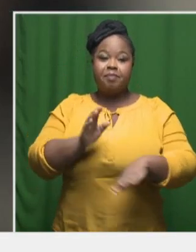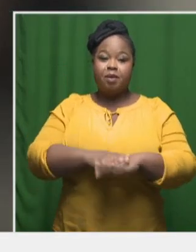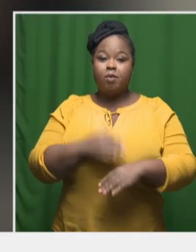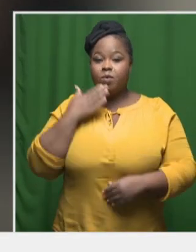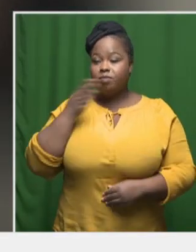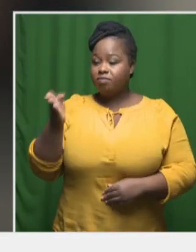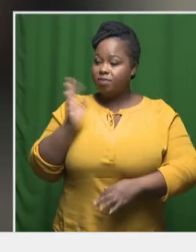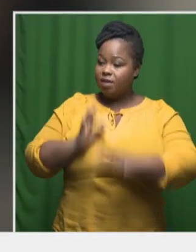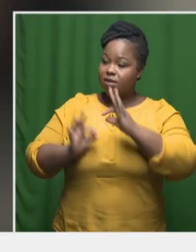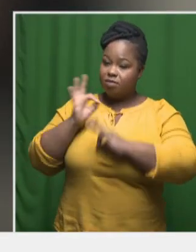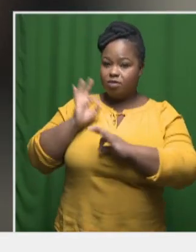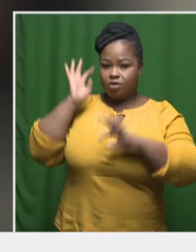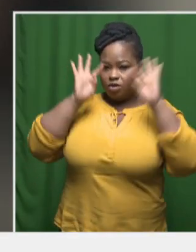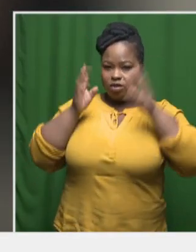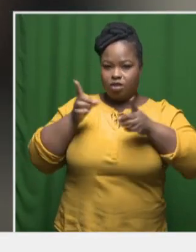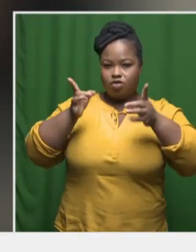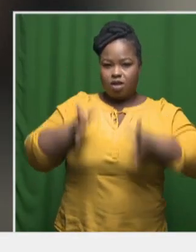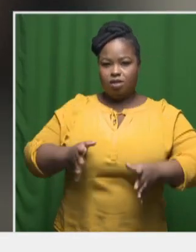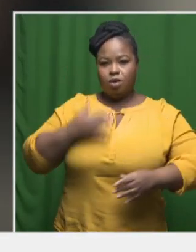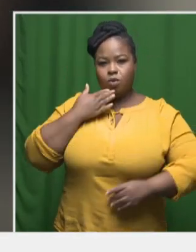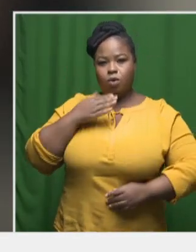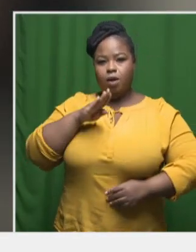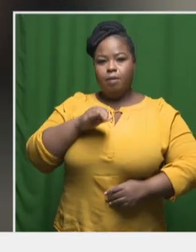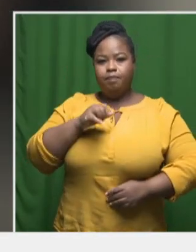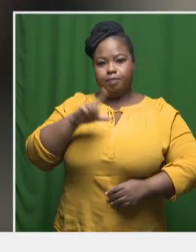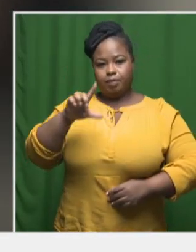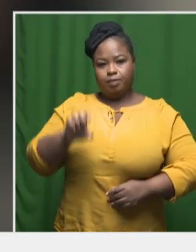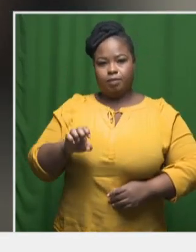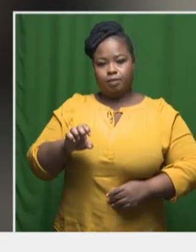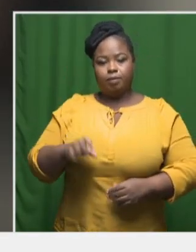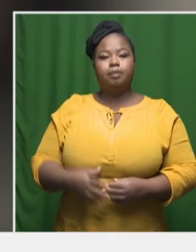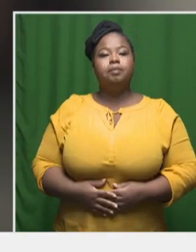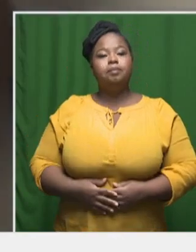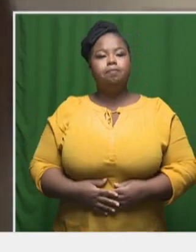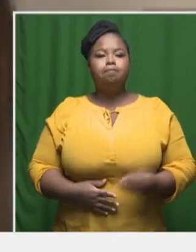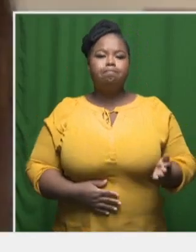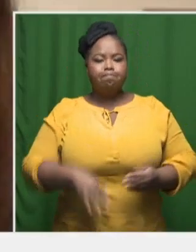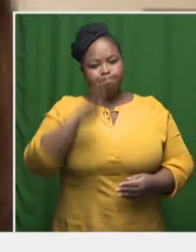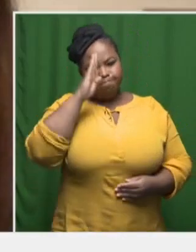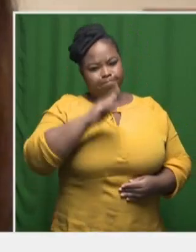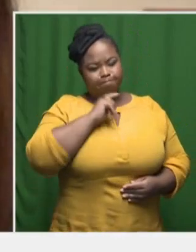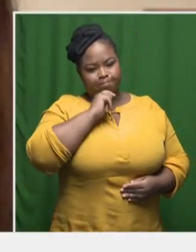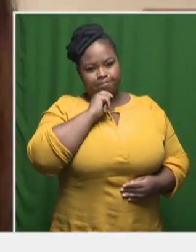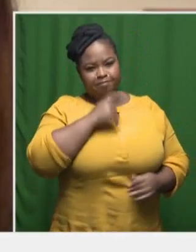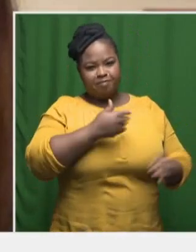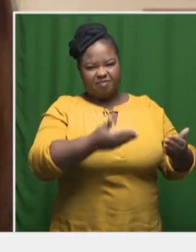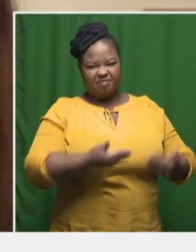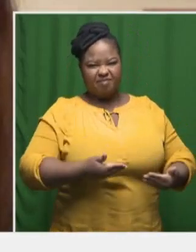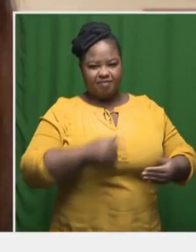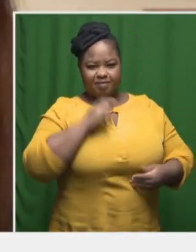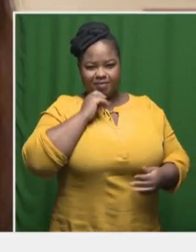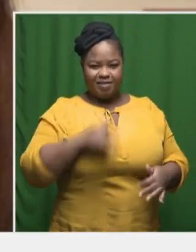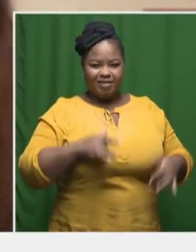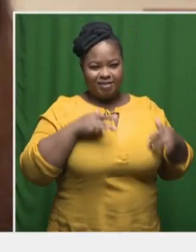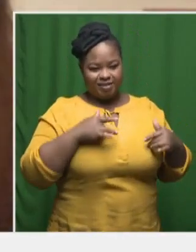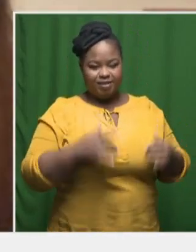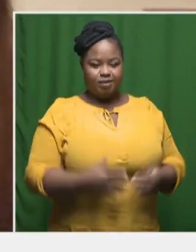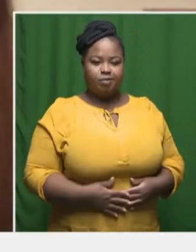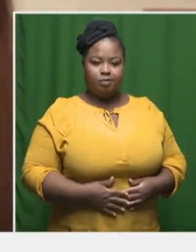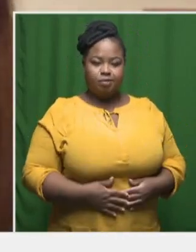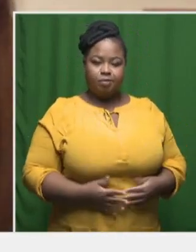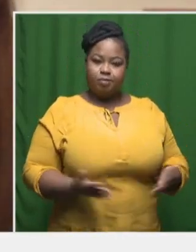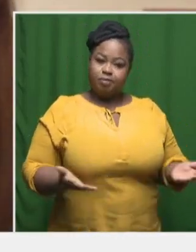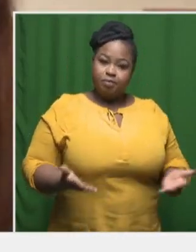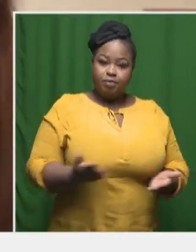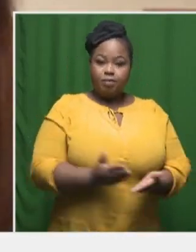joined by Decorex Creative Director Bielle Bellingham. Bielle, a very good morning to you. A warm welcome to Morning Live. For the benefit